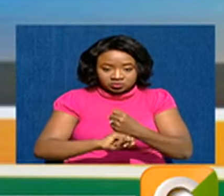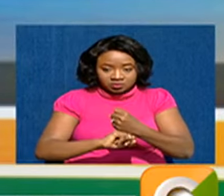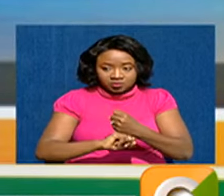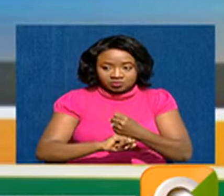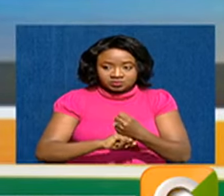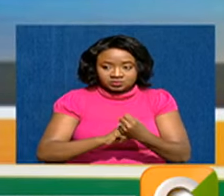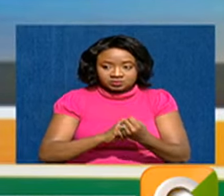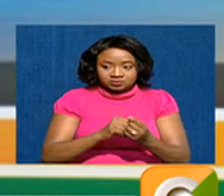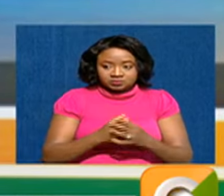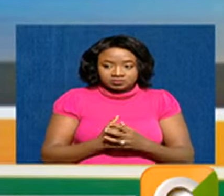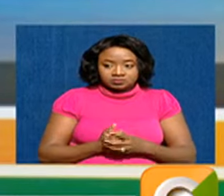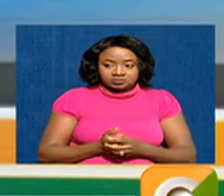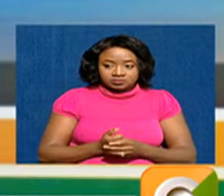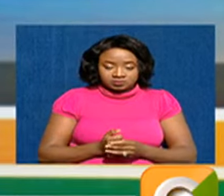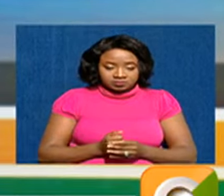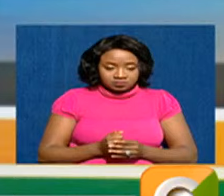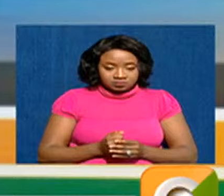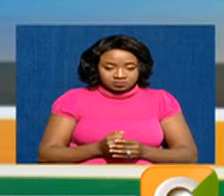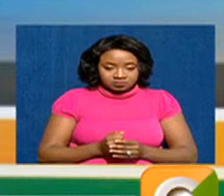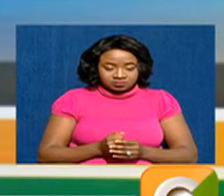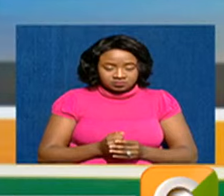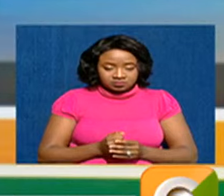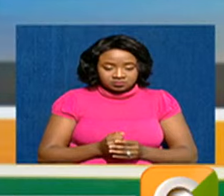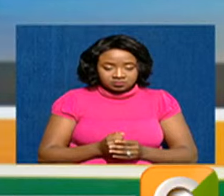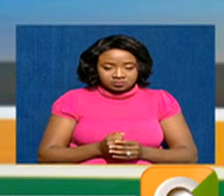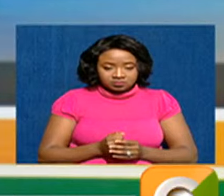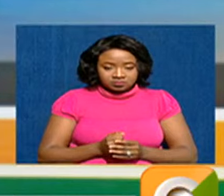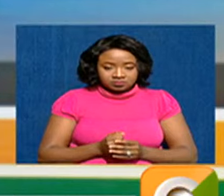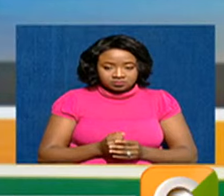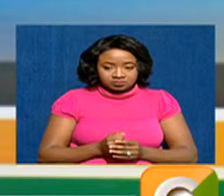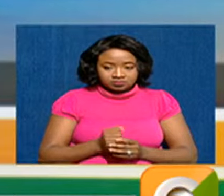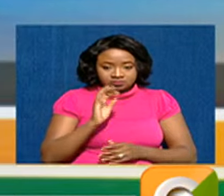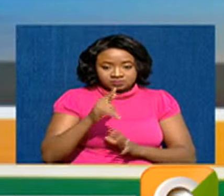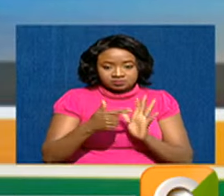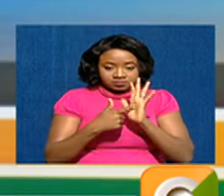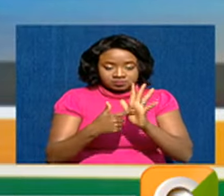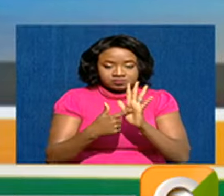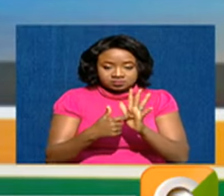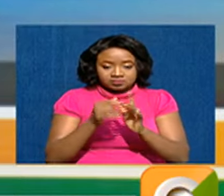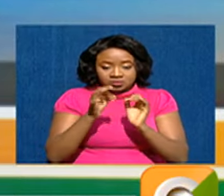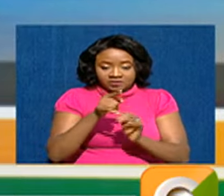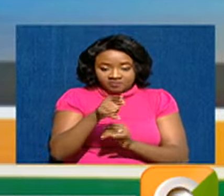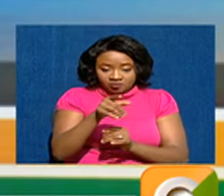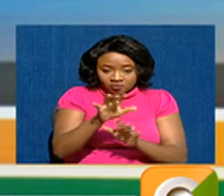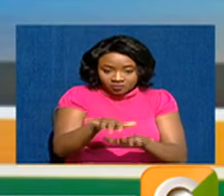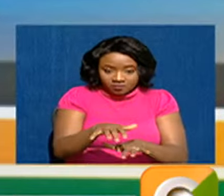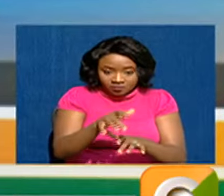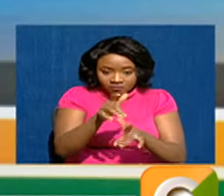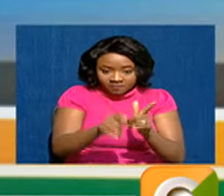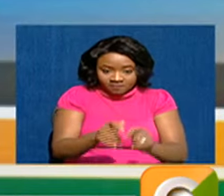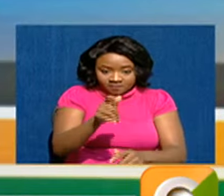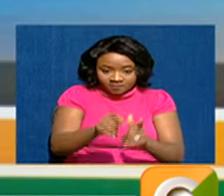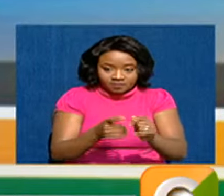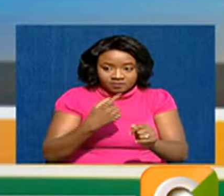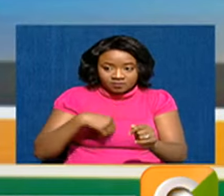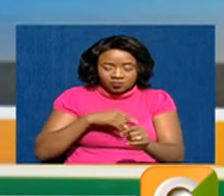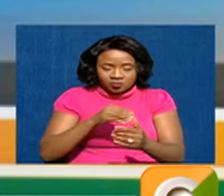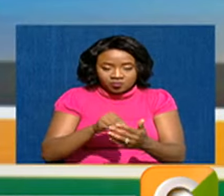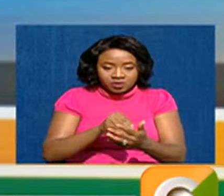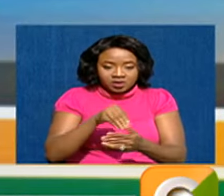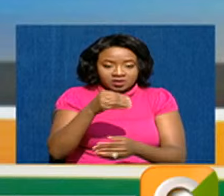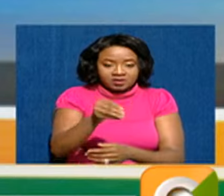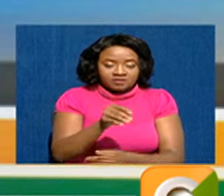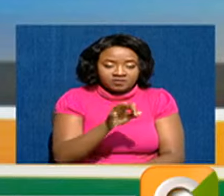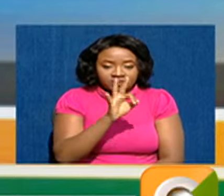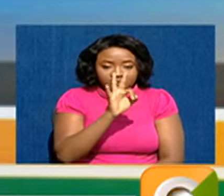in cash form. Mm-hmm. For instance, for a milk farmer, we would give you 3.5 shillings per every